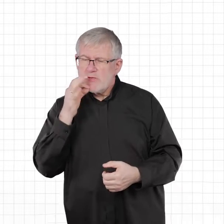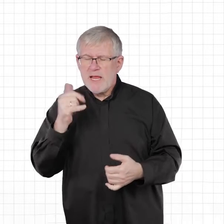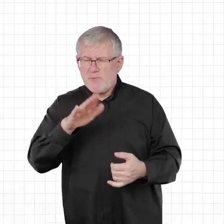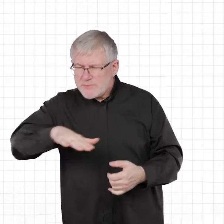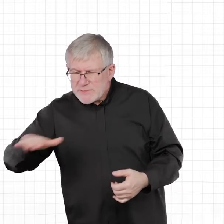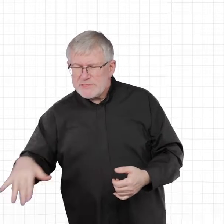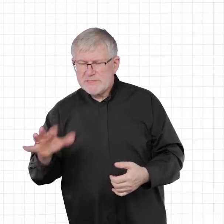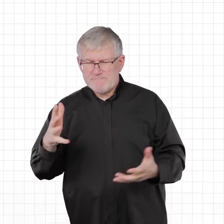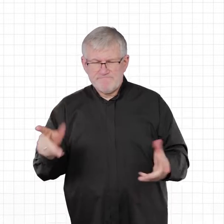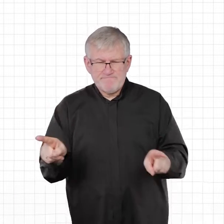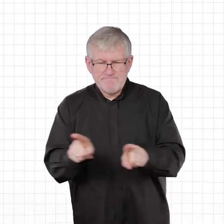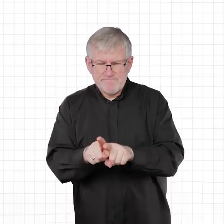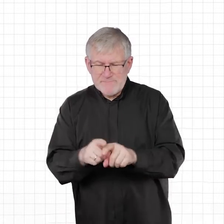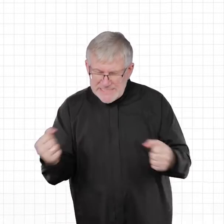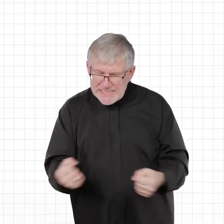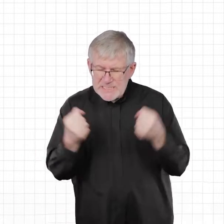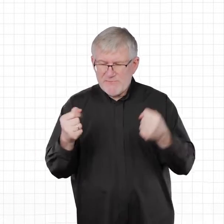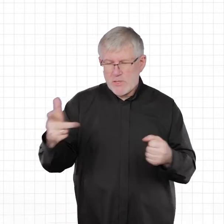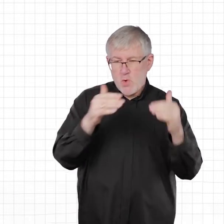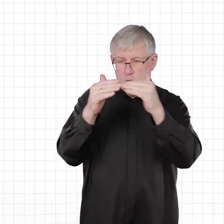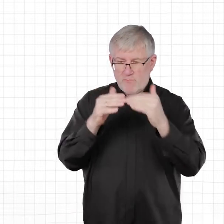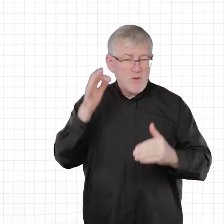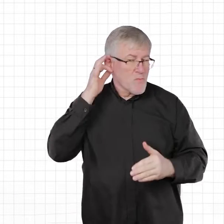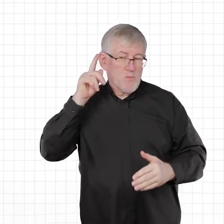a have something similar.